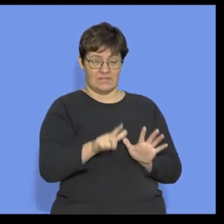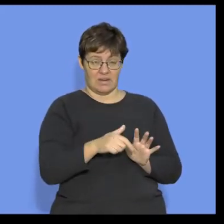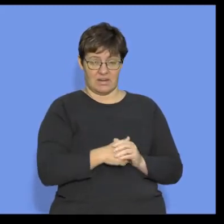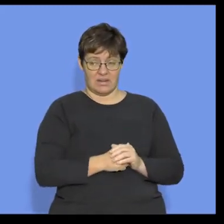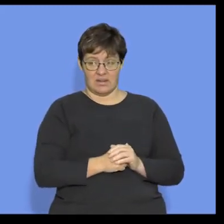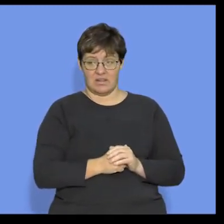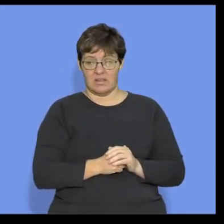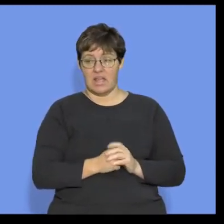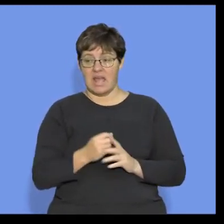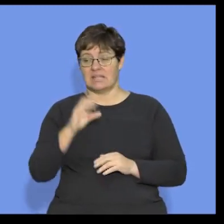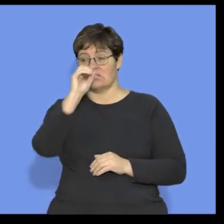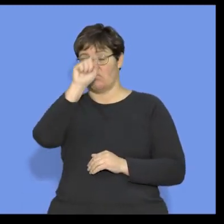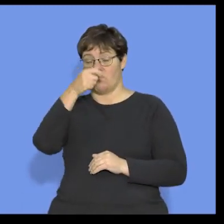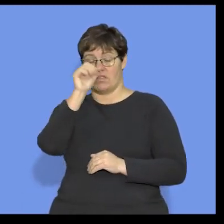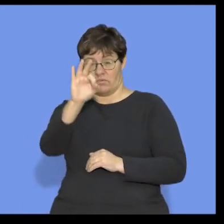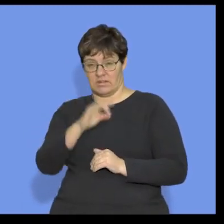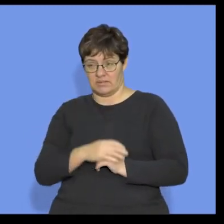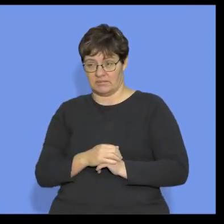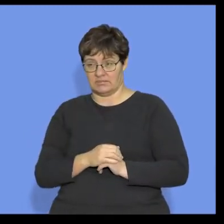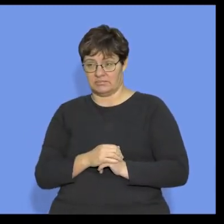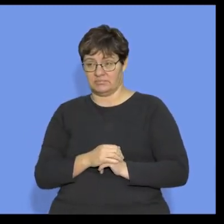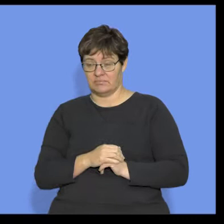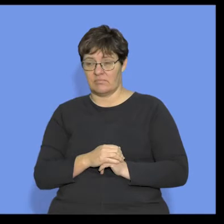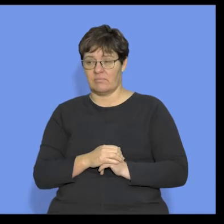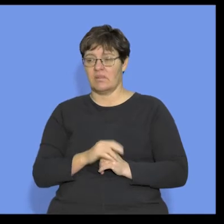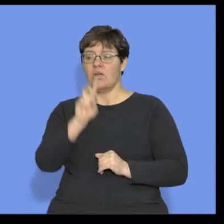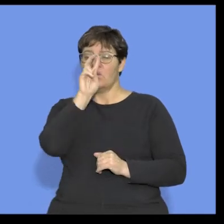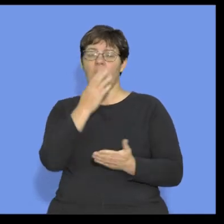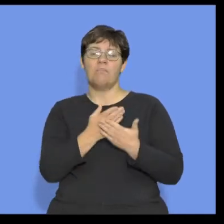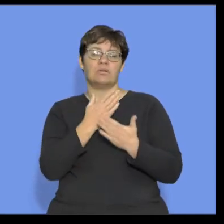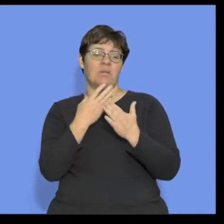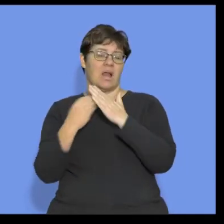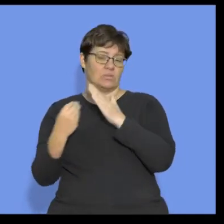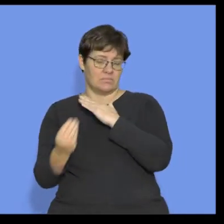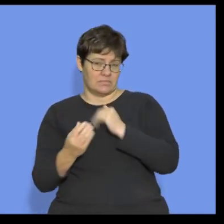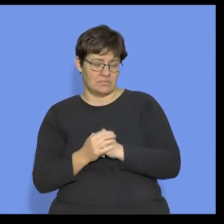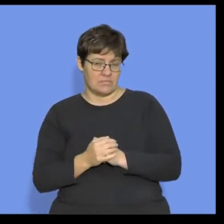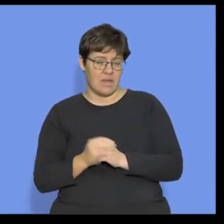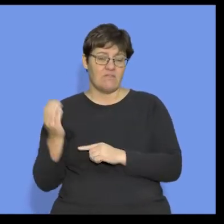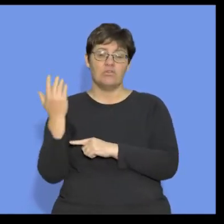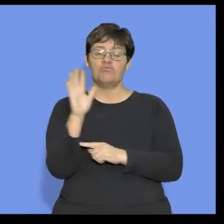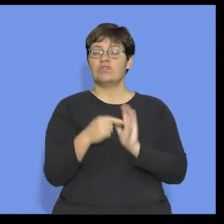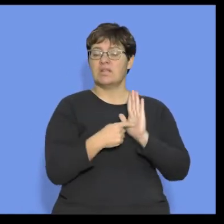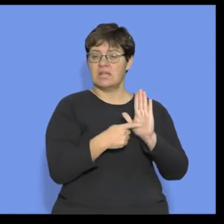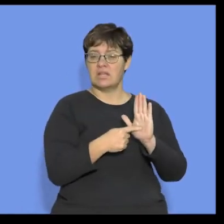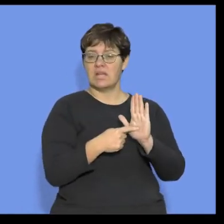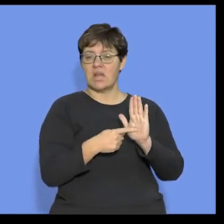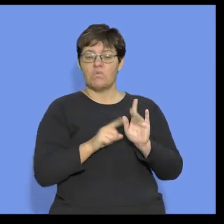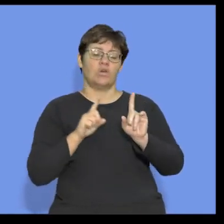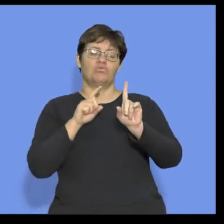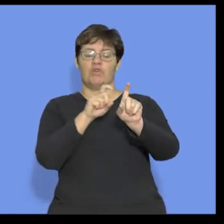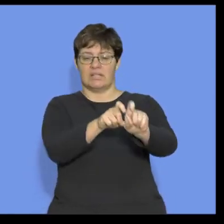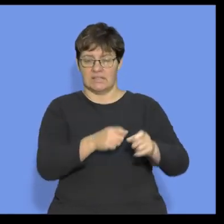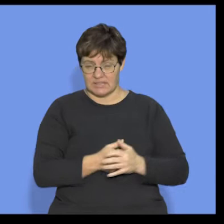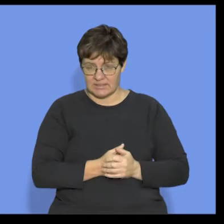and 0.3. Then let's look at the possible outcomes, because if we have a tree diagram, we can just trace the possible